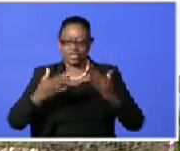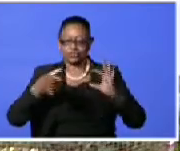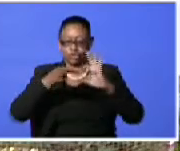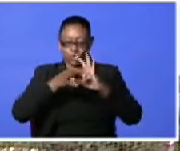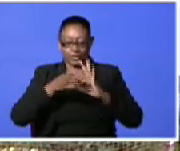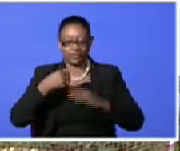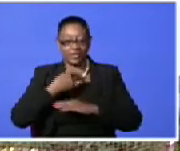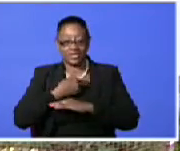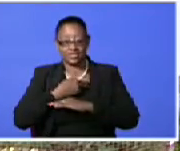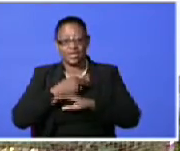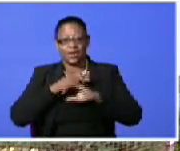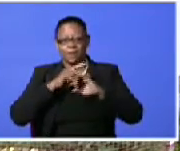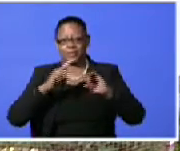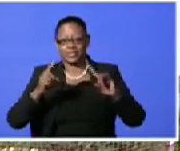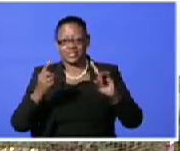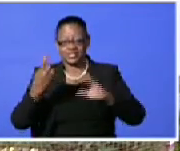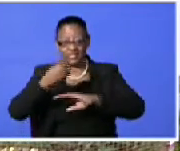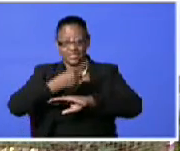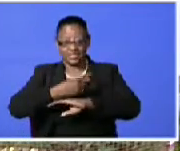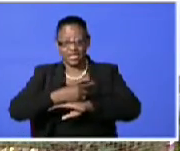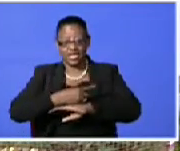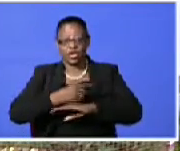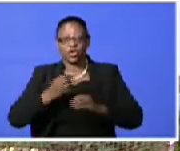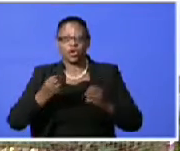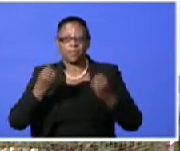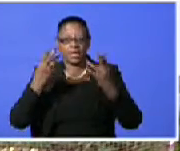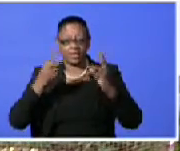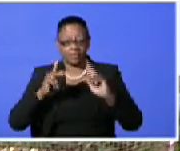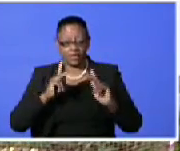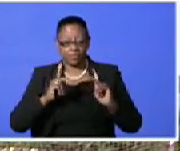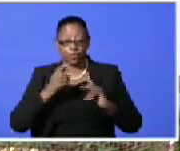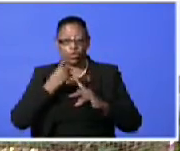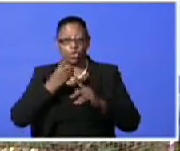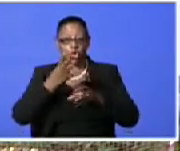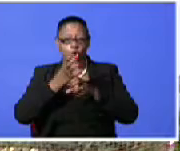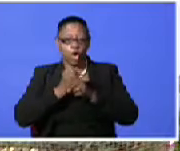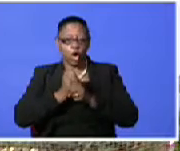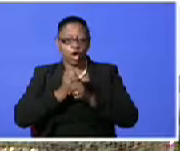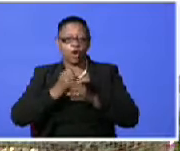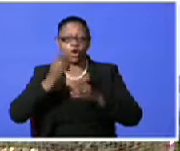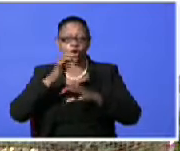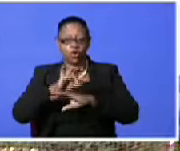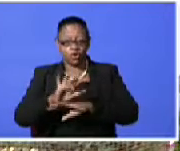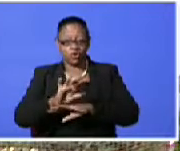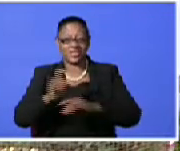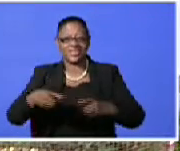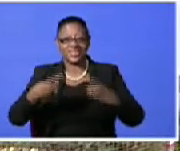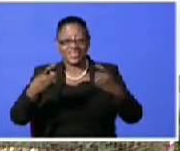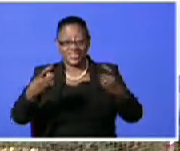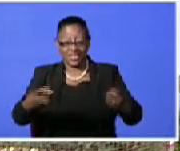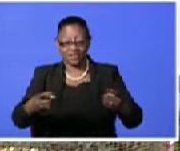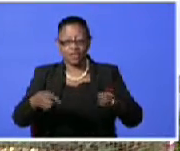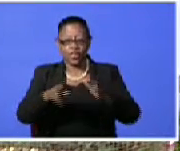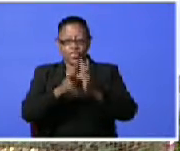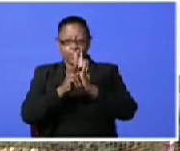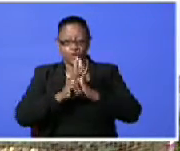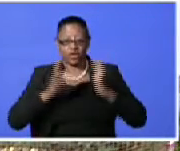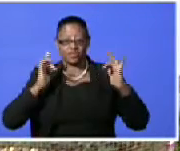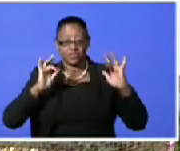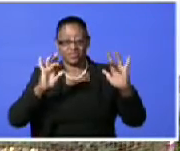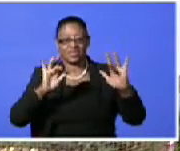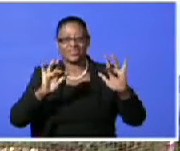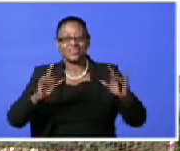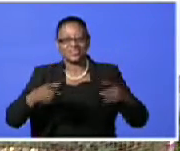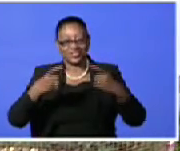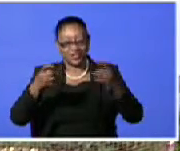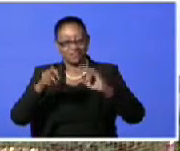Topping news this evening, a number of persons getting an early Christmas gift as the Prerogative of Mercy has approved 147